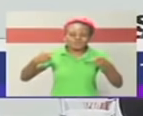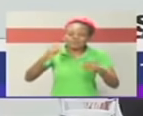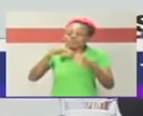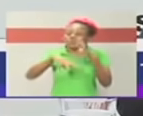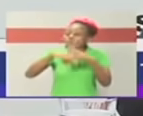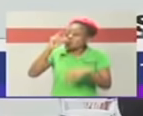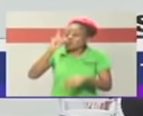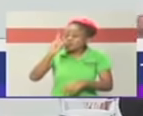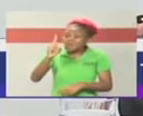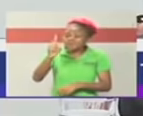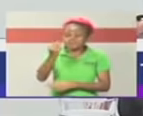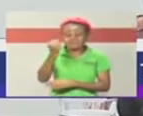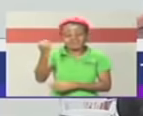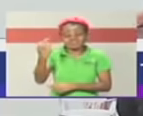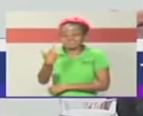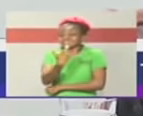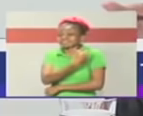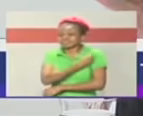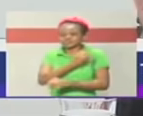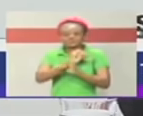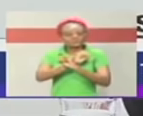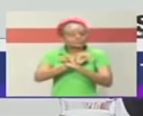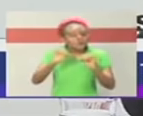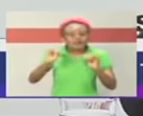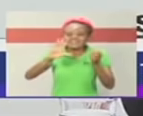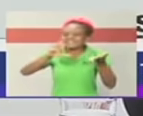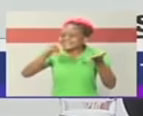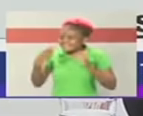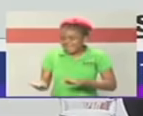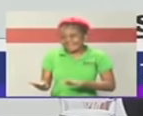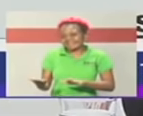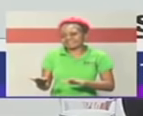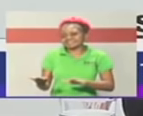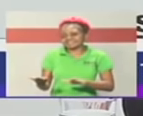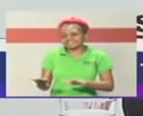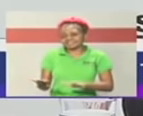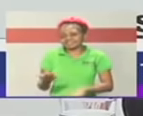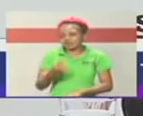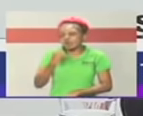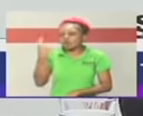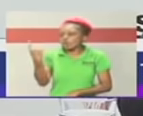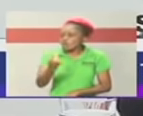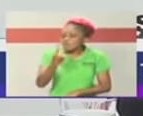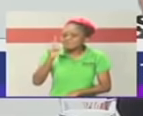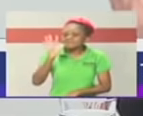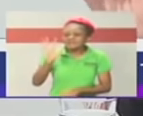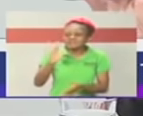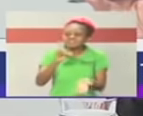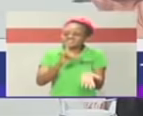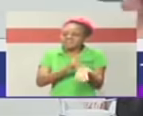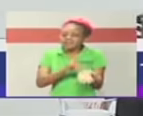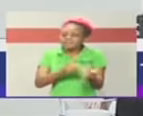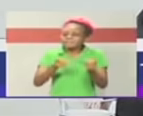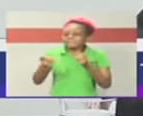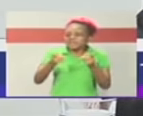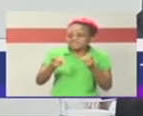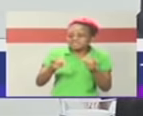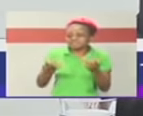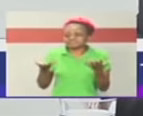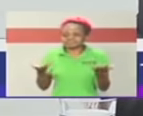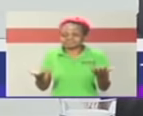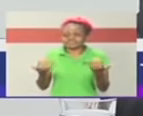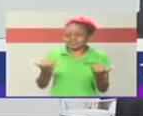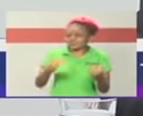vaccines. No one has died. All those 5 cases have been managed and they have basically